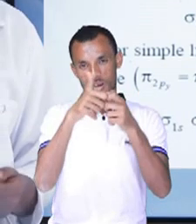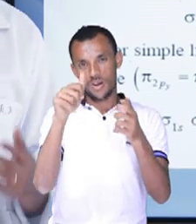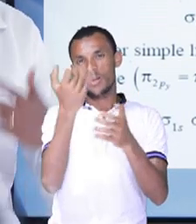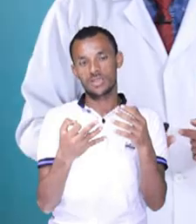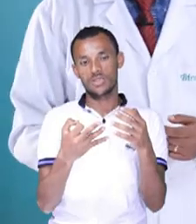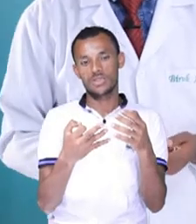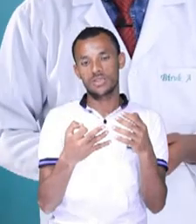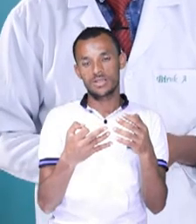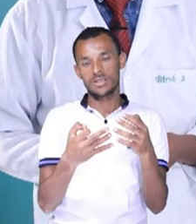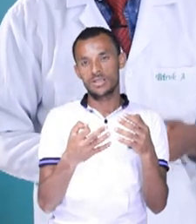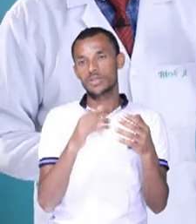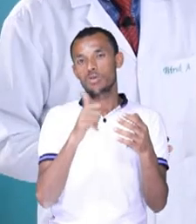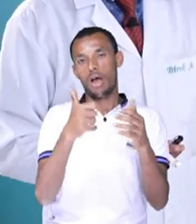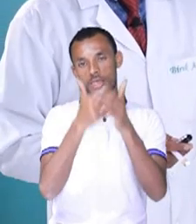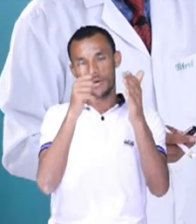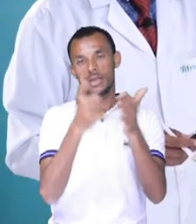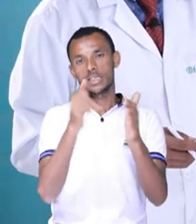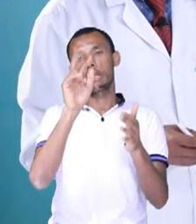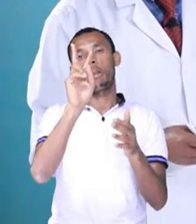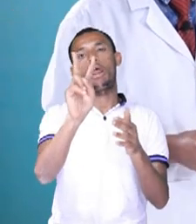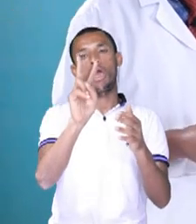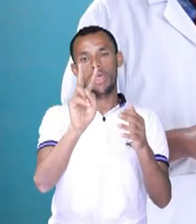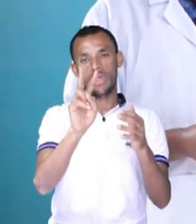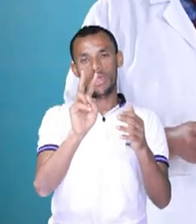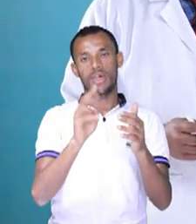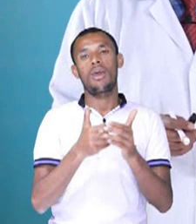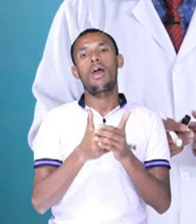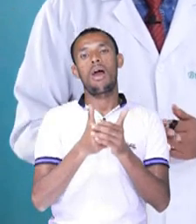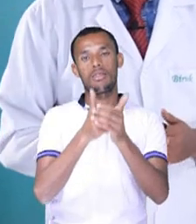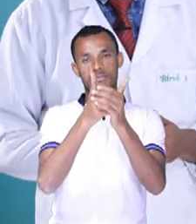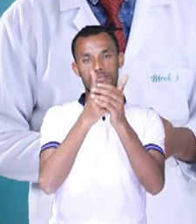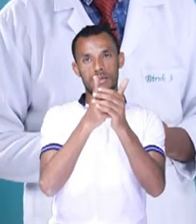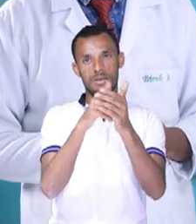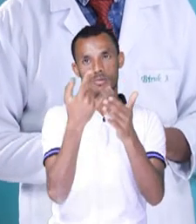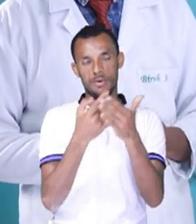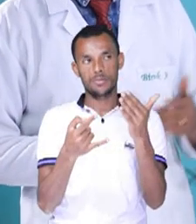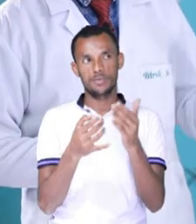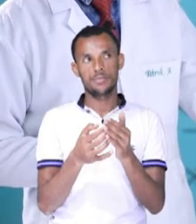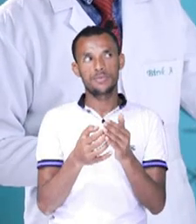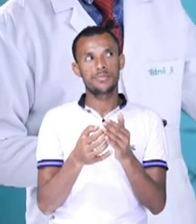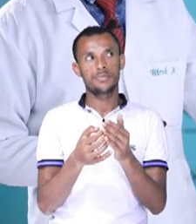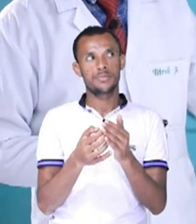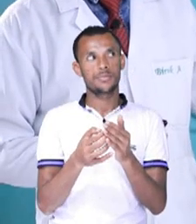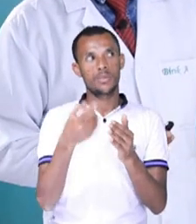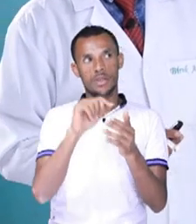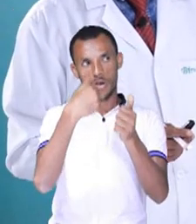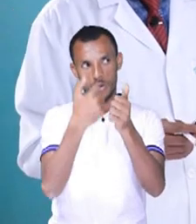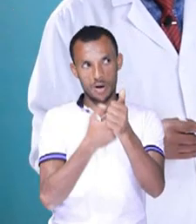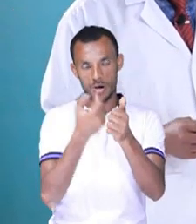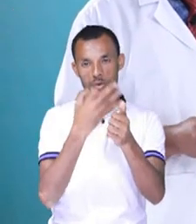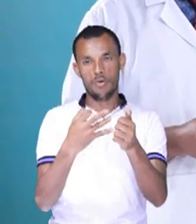configurations of atoms. This is the electron configurations of diatomic species. The order